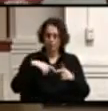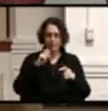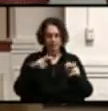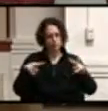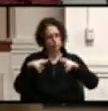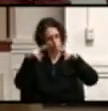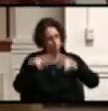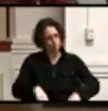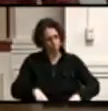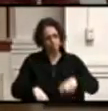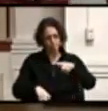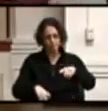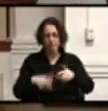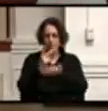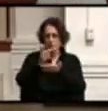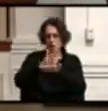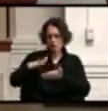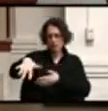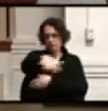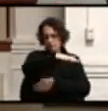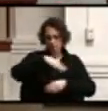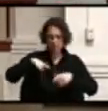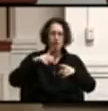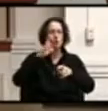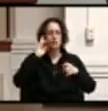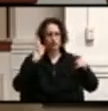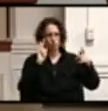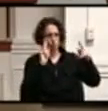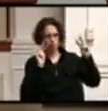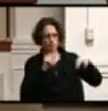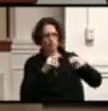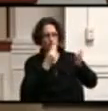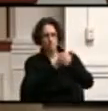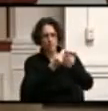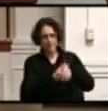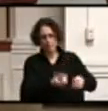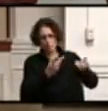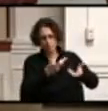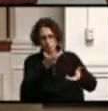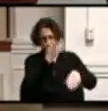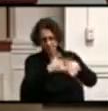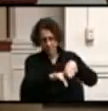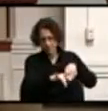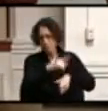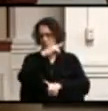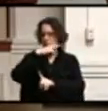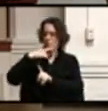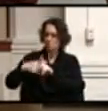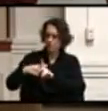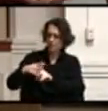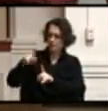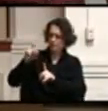not, because, you know, whatever we do out here is going to add some cost. But, you know,